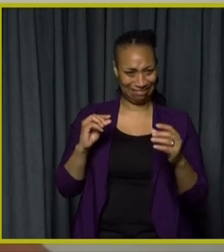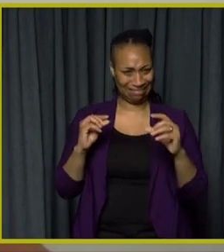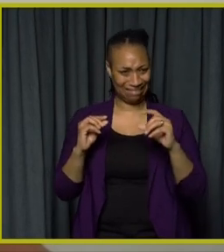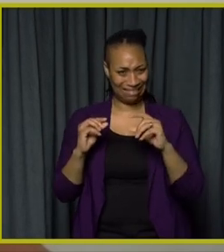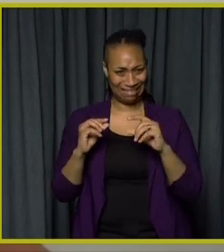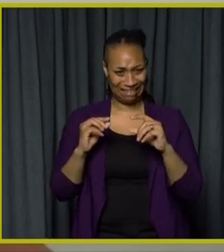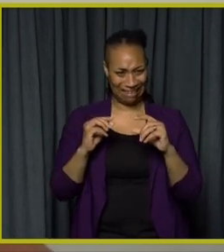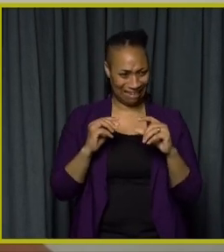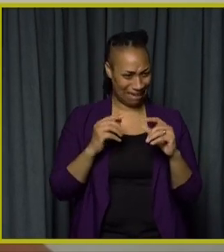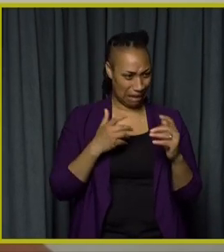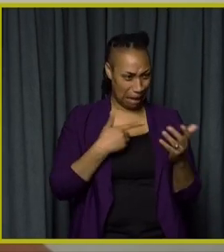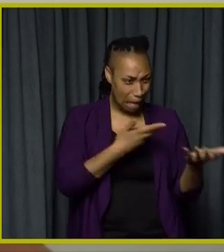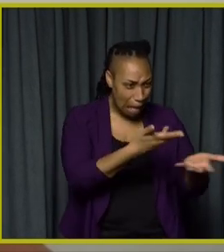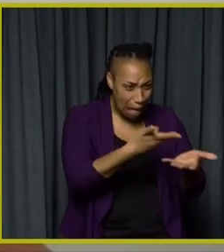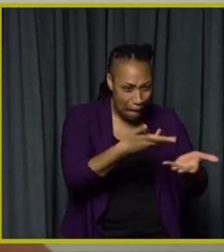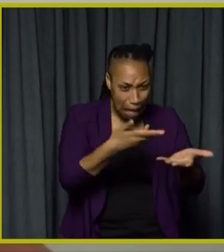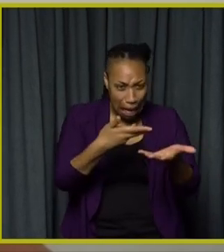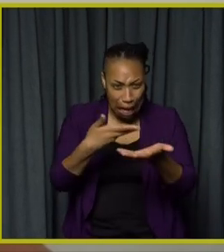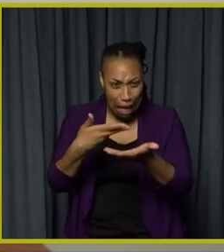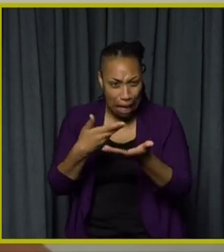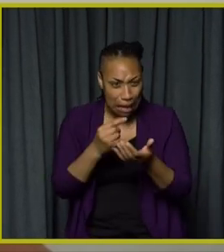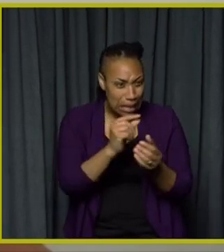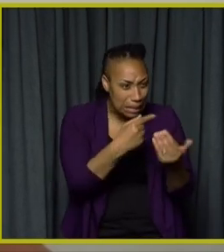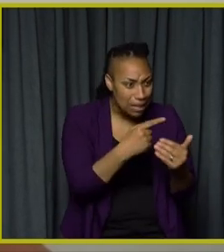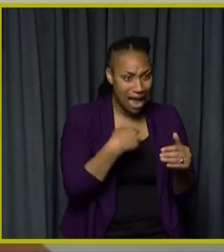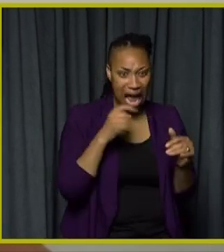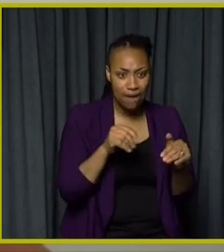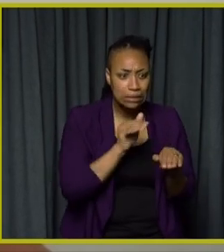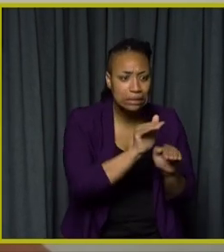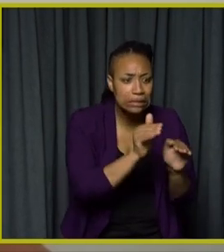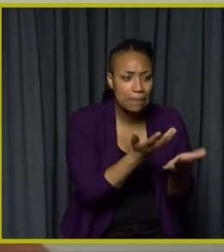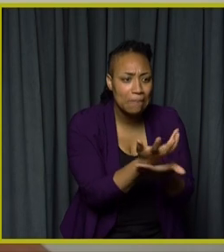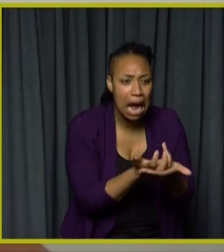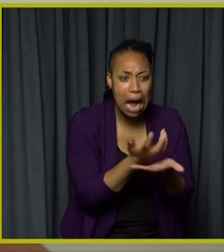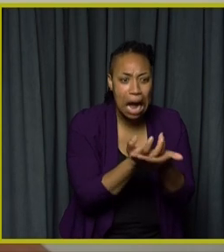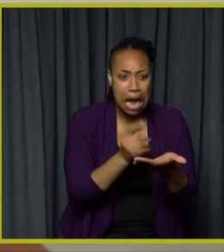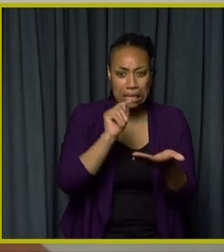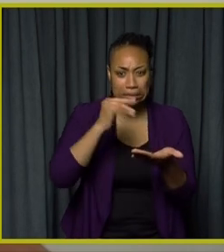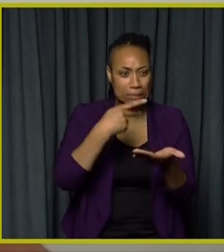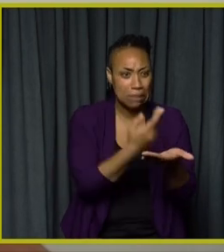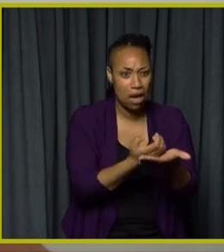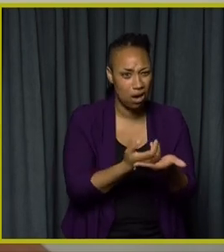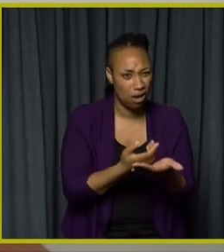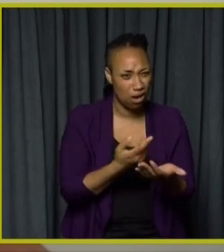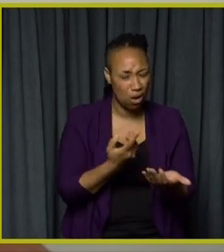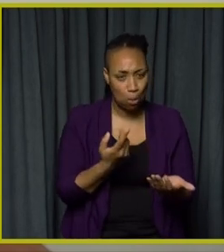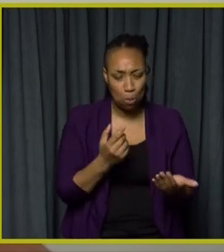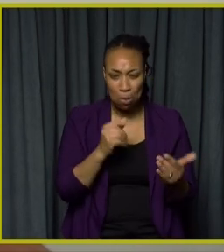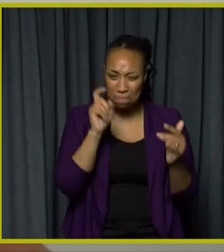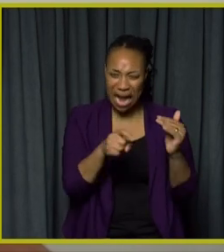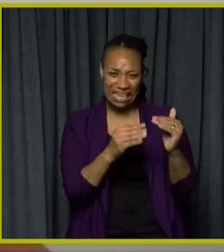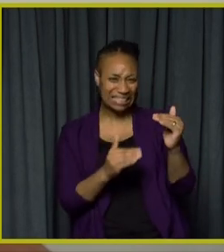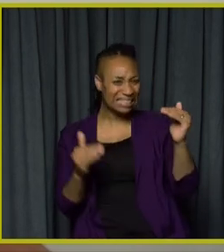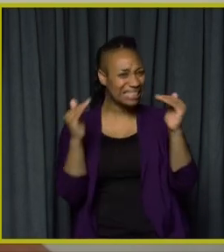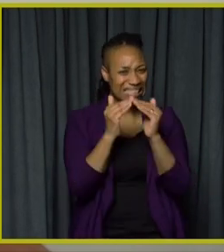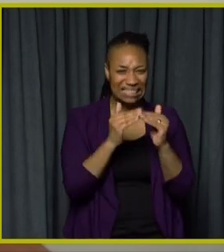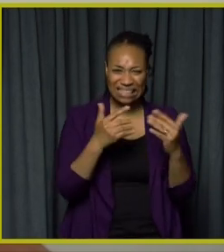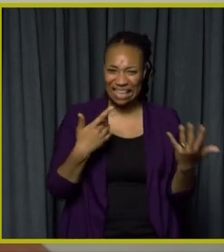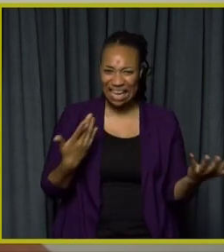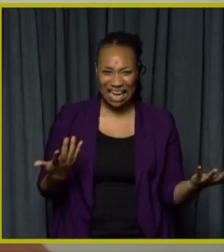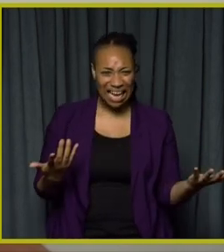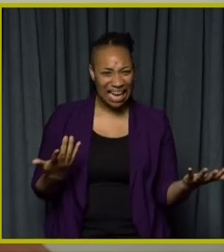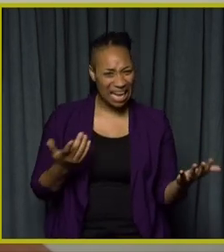to mouth. We could end this type of injustice if we had something called one fair wage. When you have one